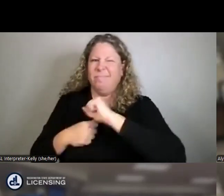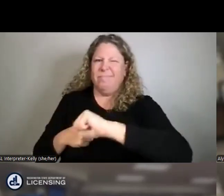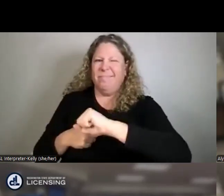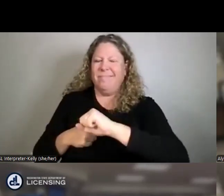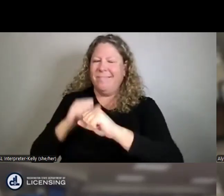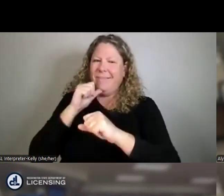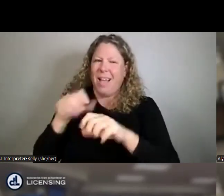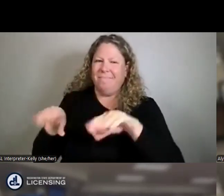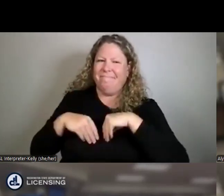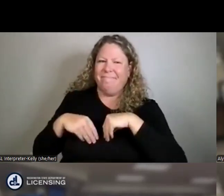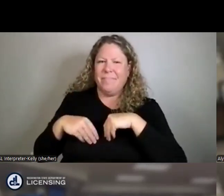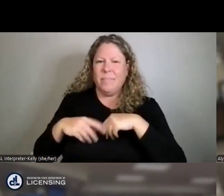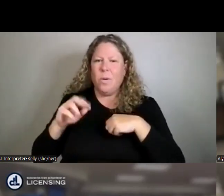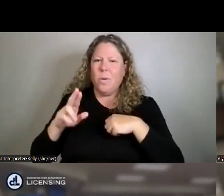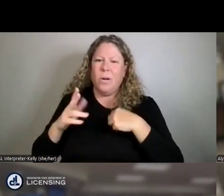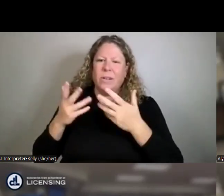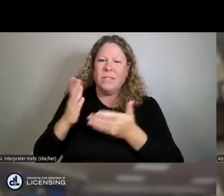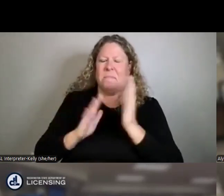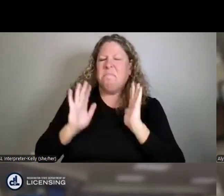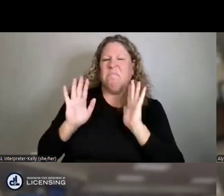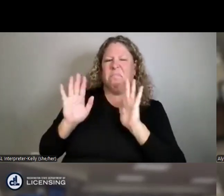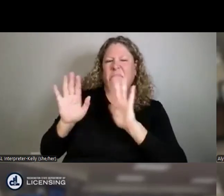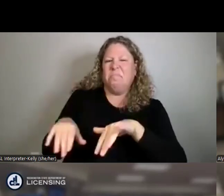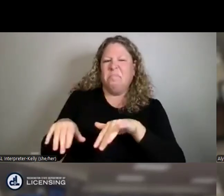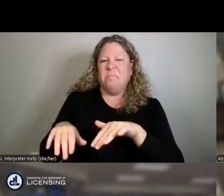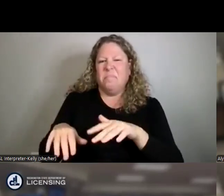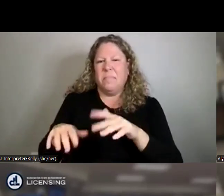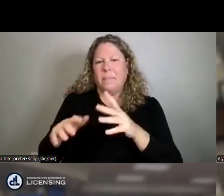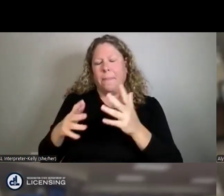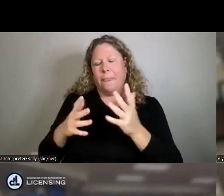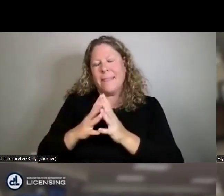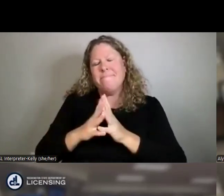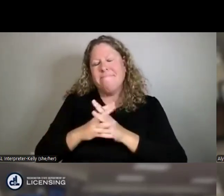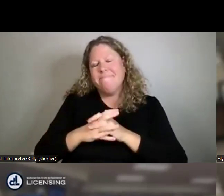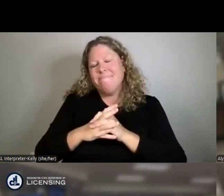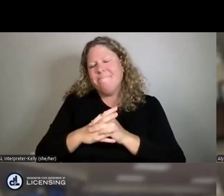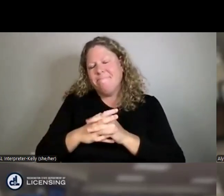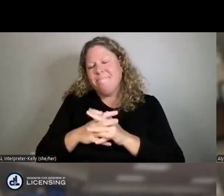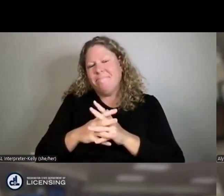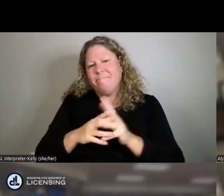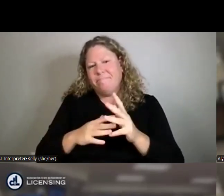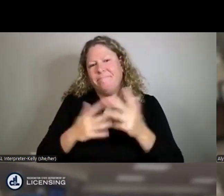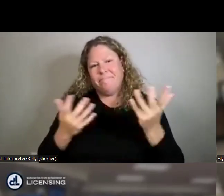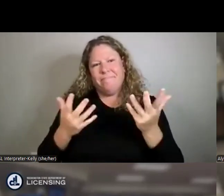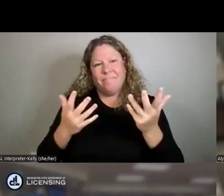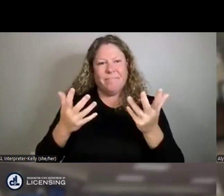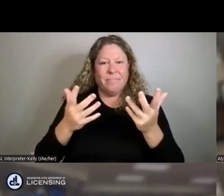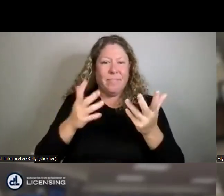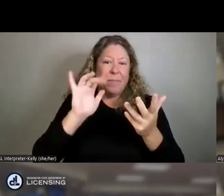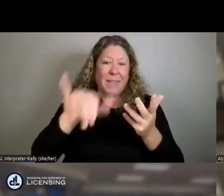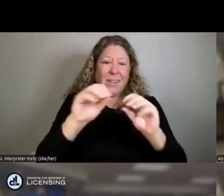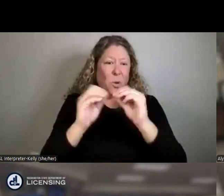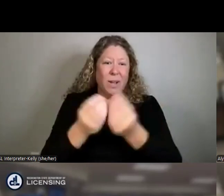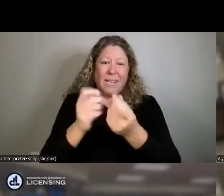there's reluctance or resistance to moving through those, and it's really practicing those great organizational change